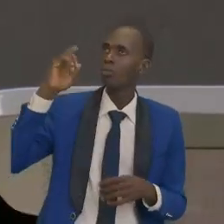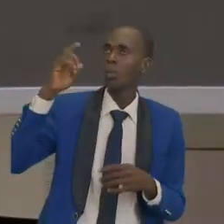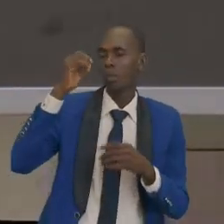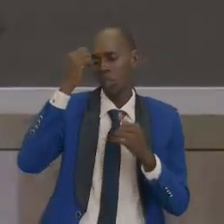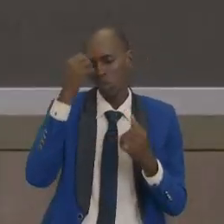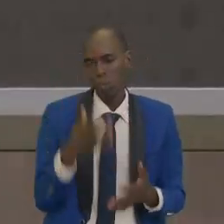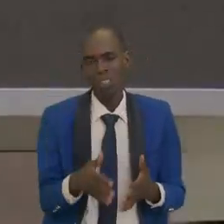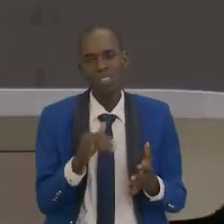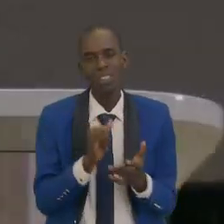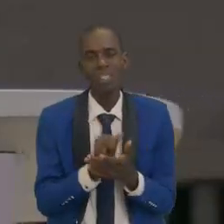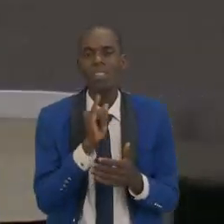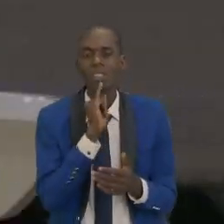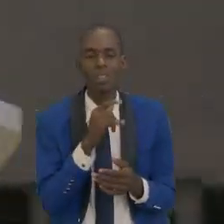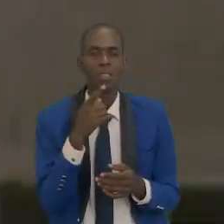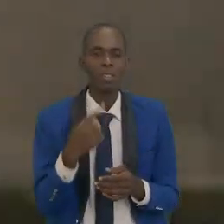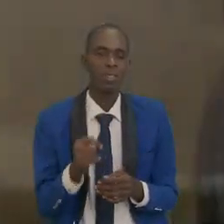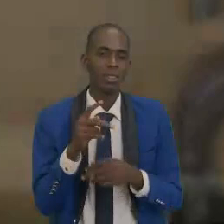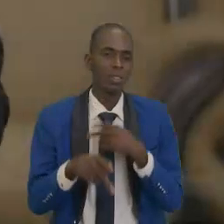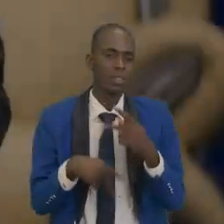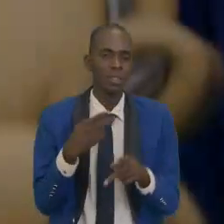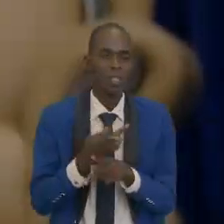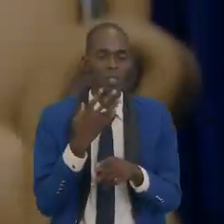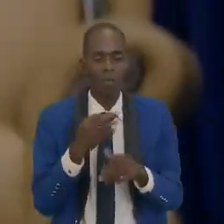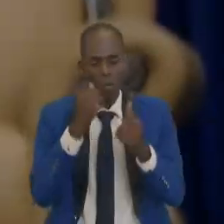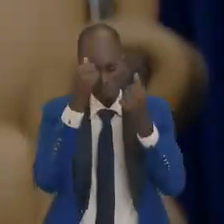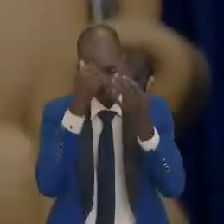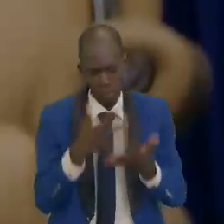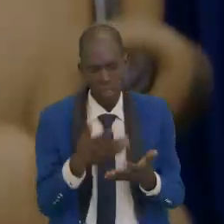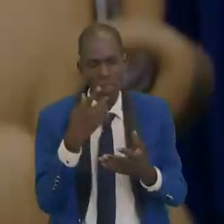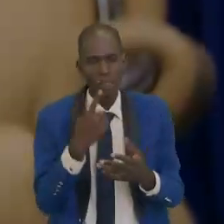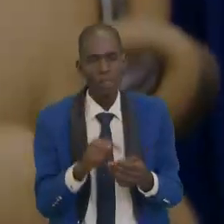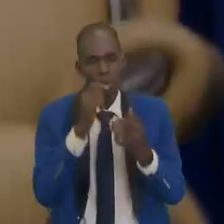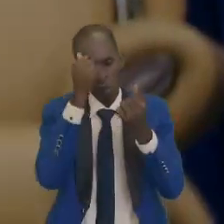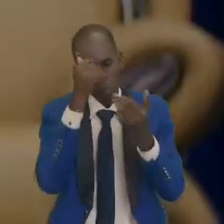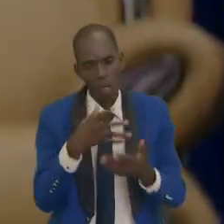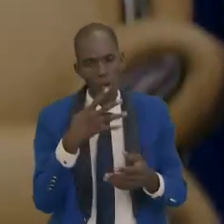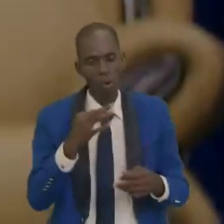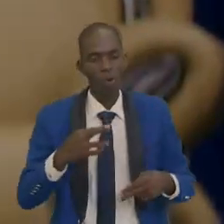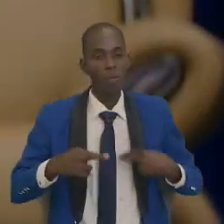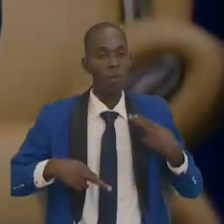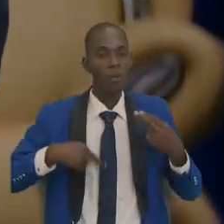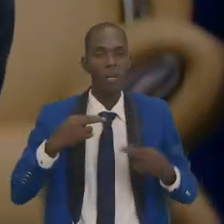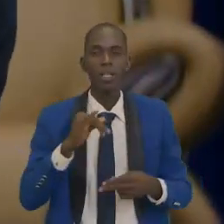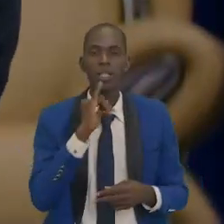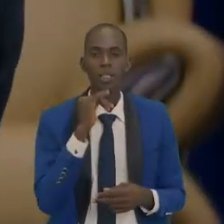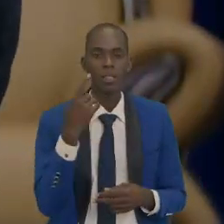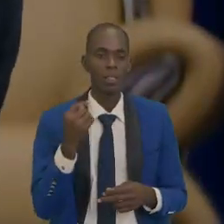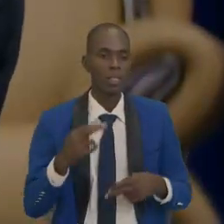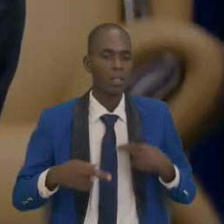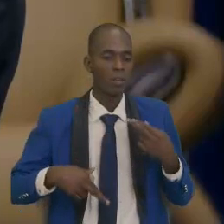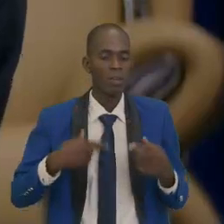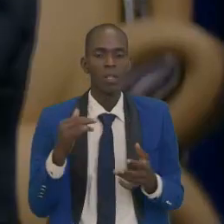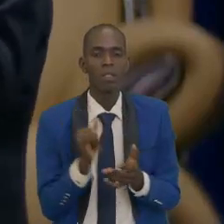about The Obedience of Revival is The Obedience that does the